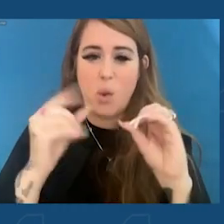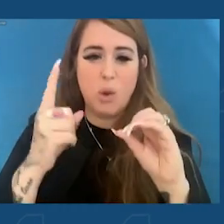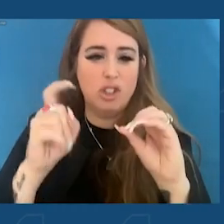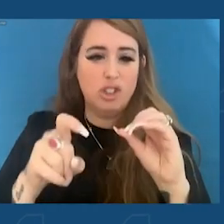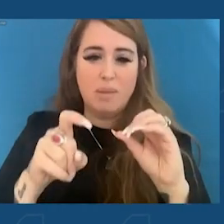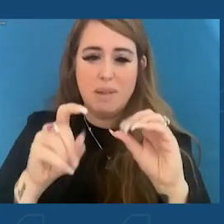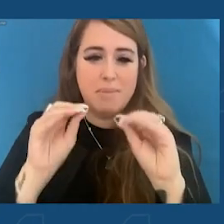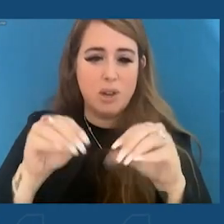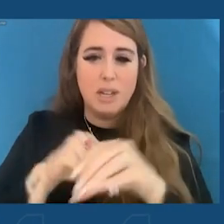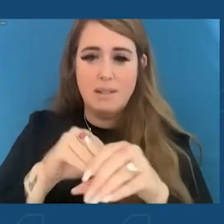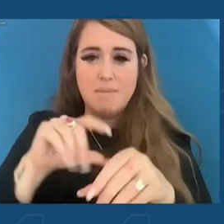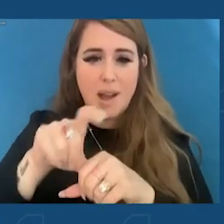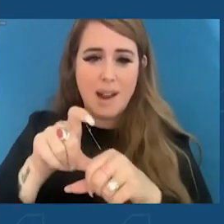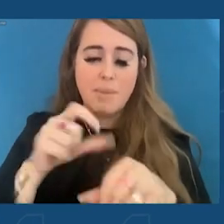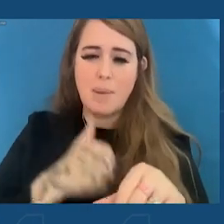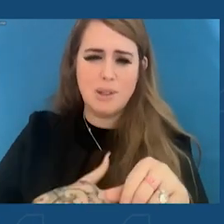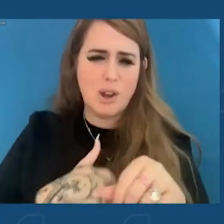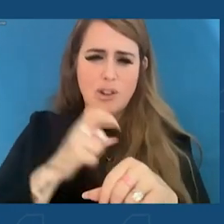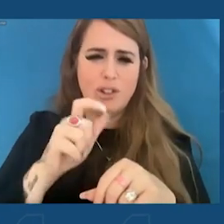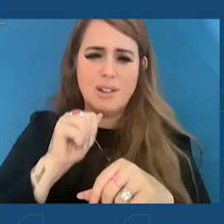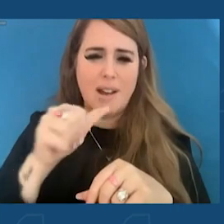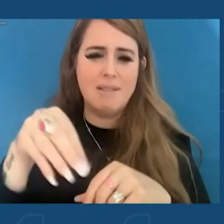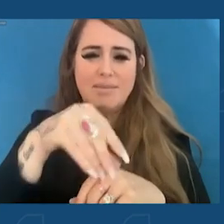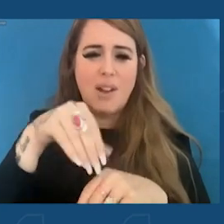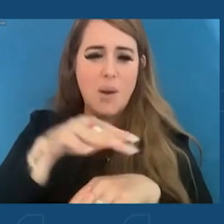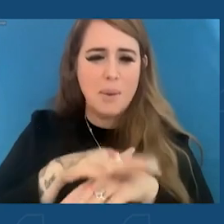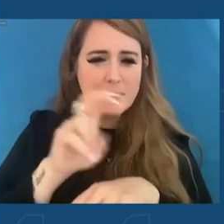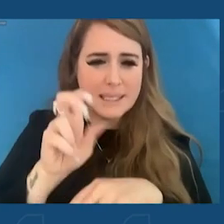pineapple on a pizza. I'm sorry.